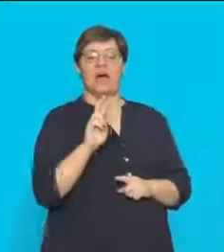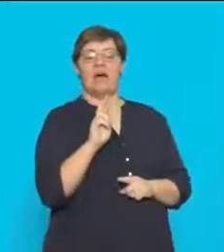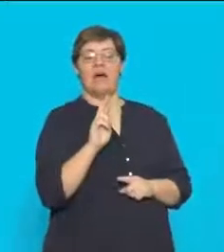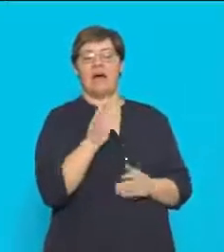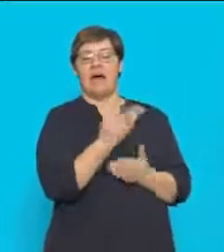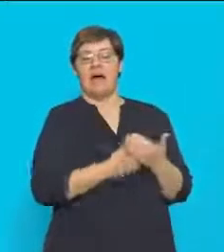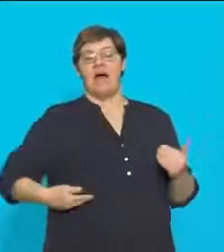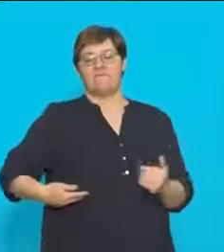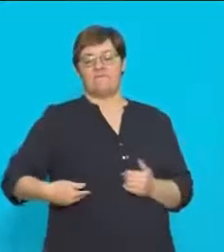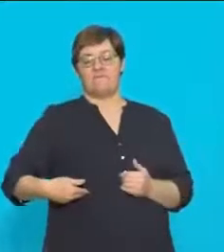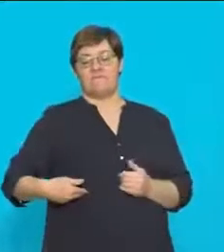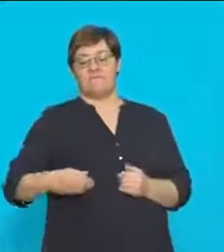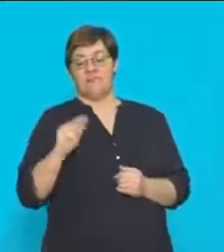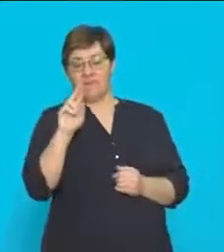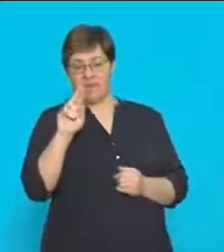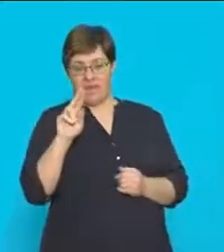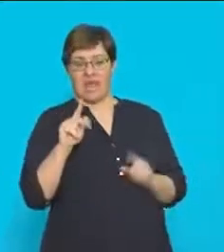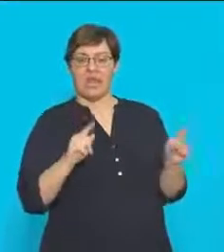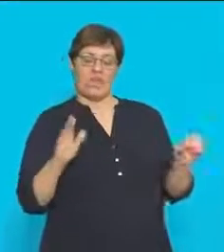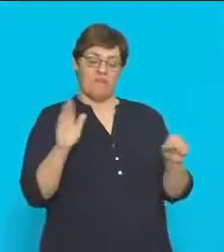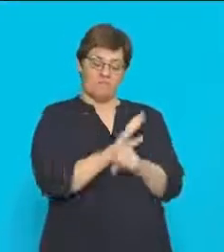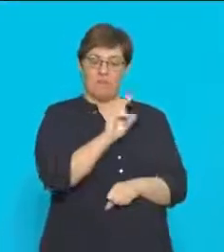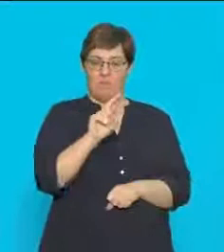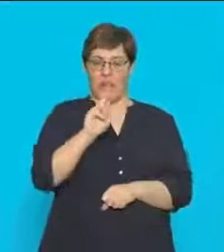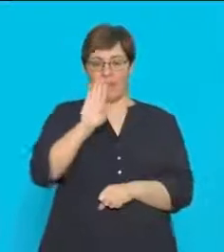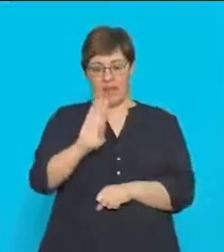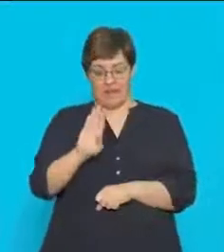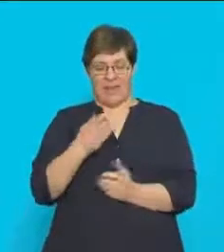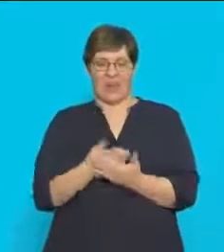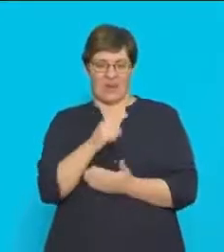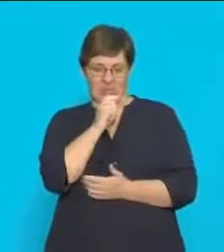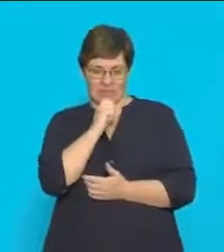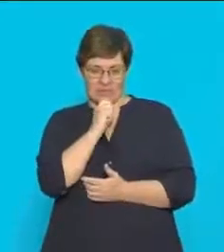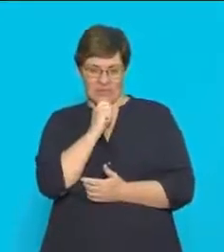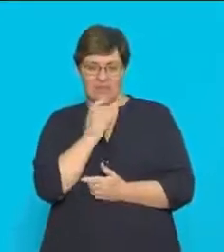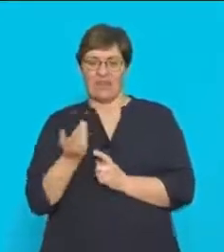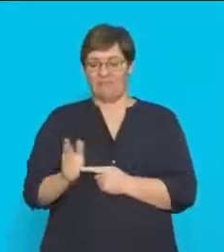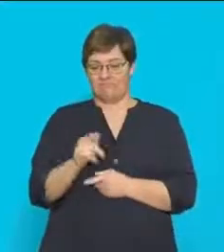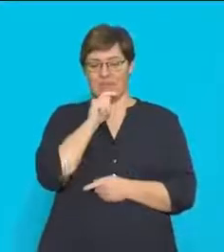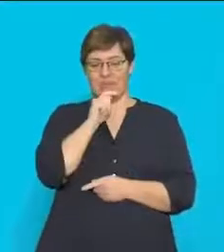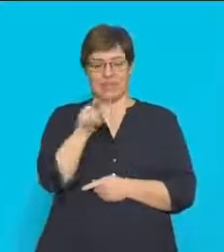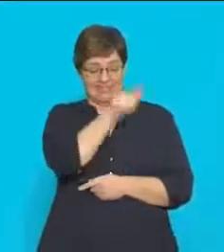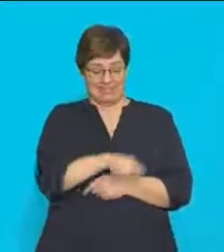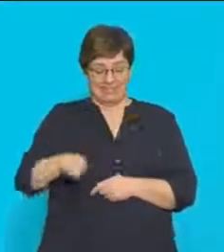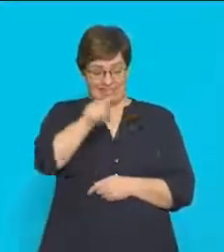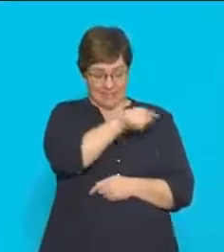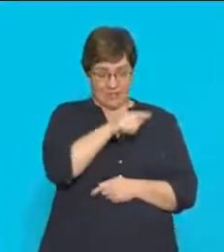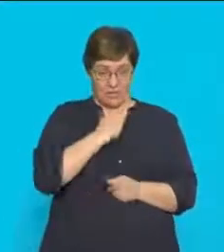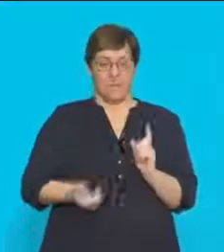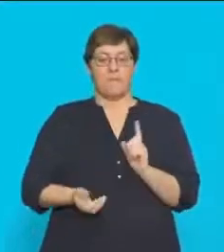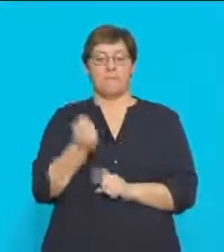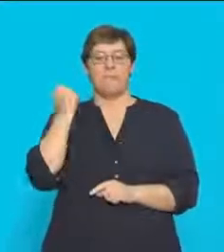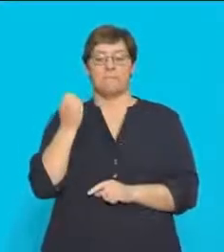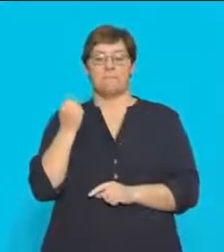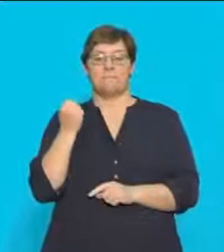here. And we can use this full pair and use this equation to find our sine